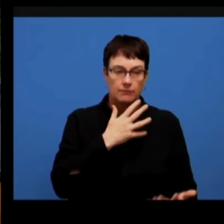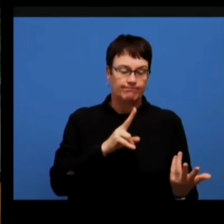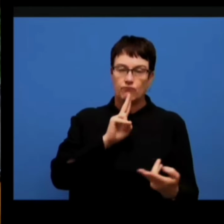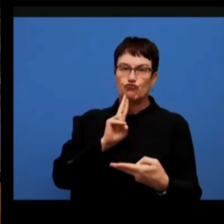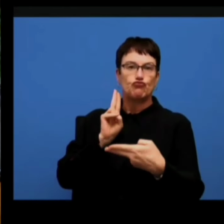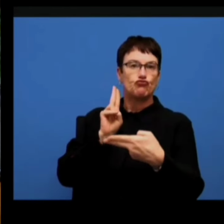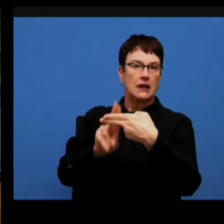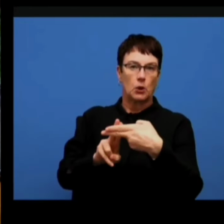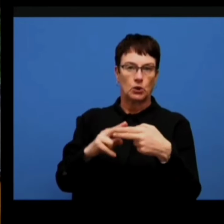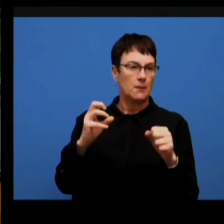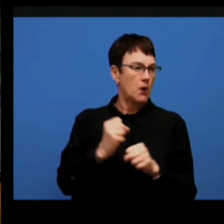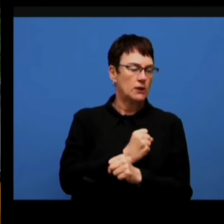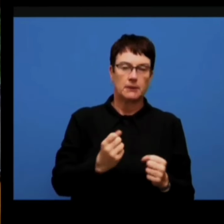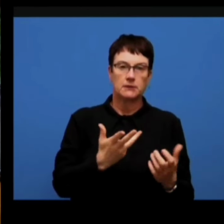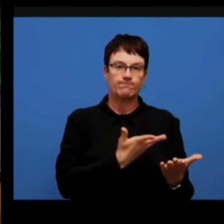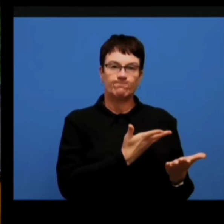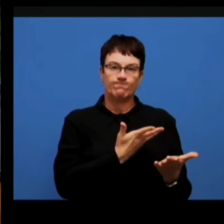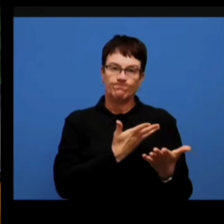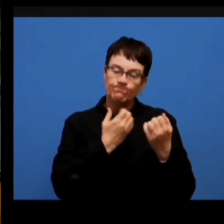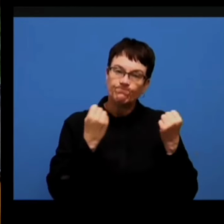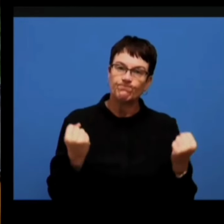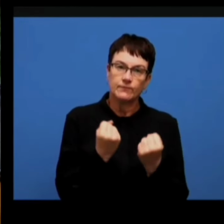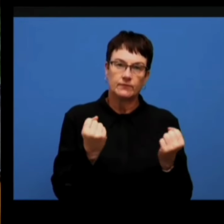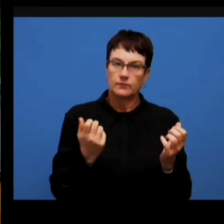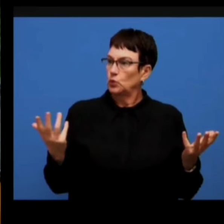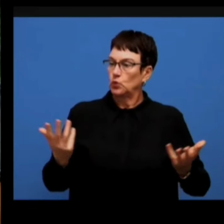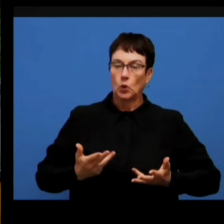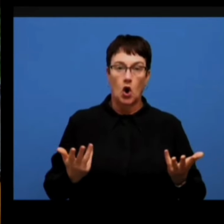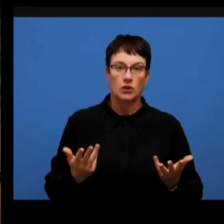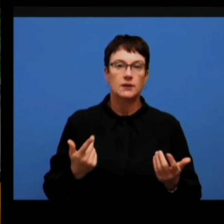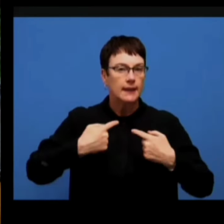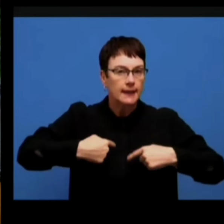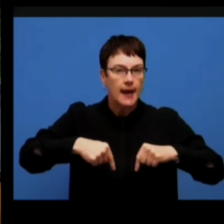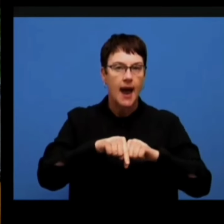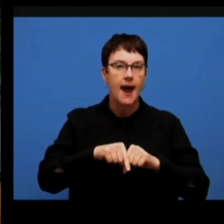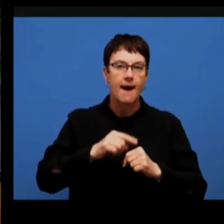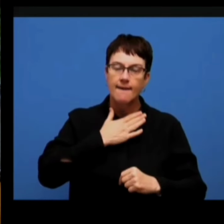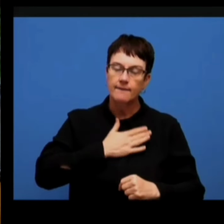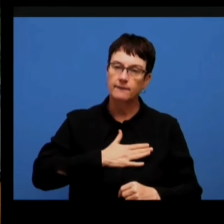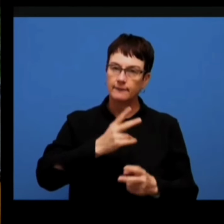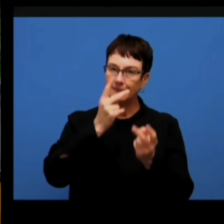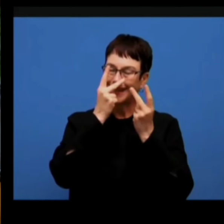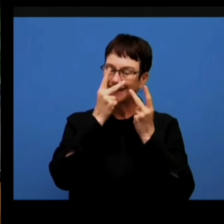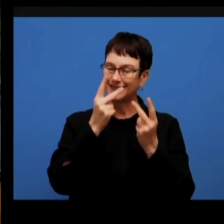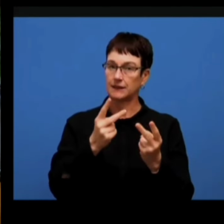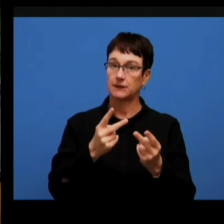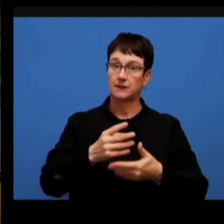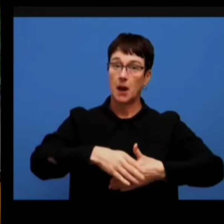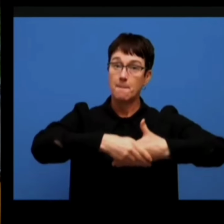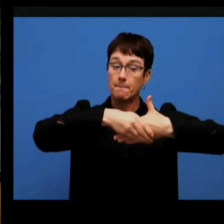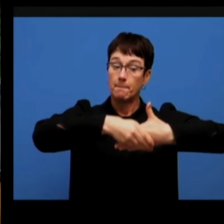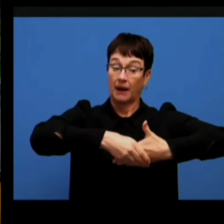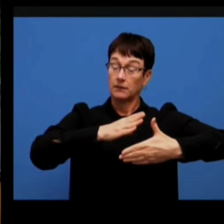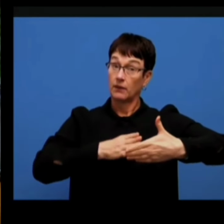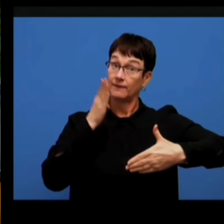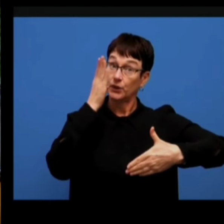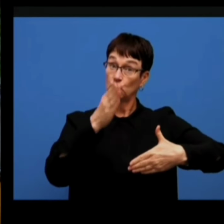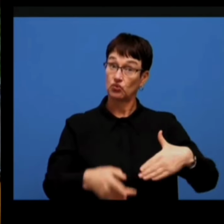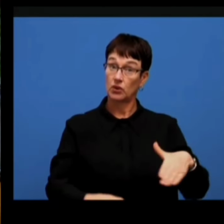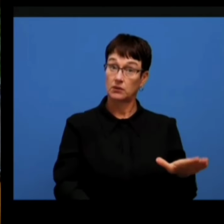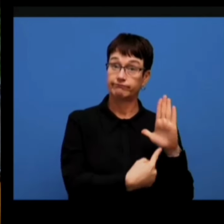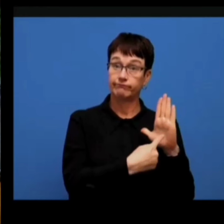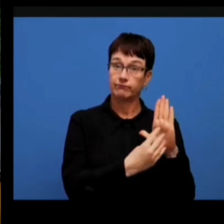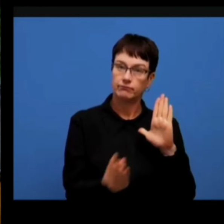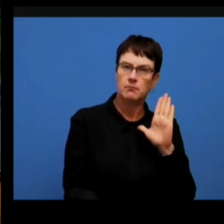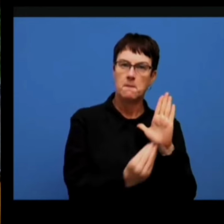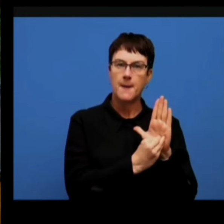Nations system. That includes both the UN's operational tools and its decision-making bodies.